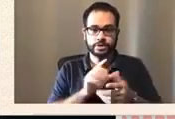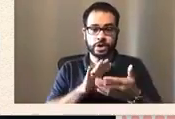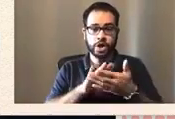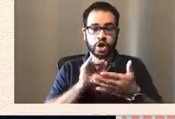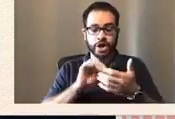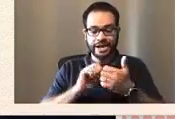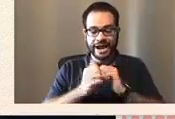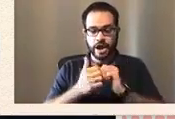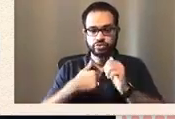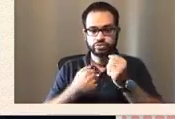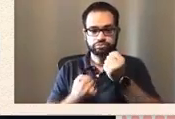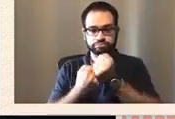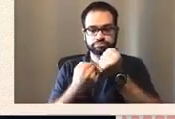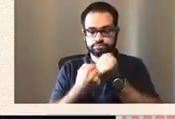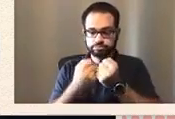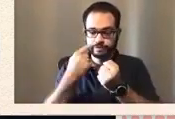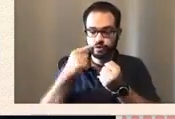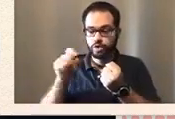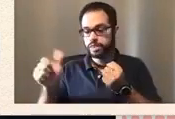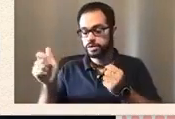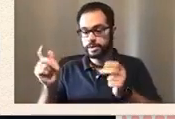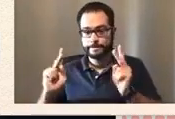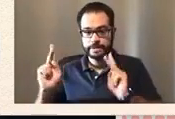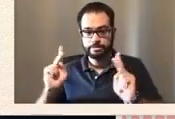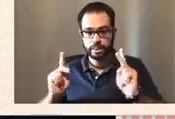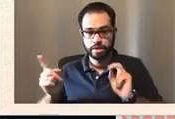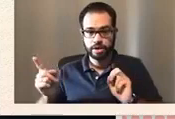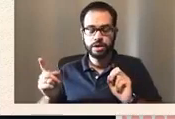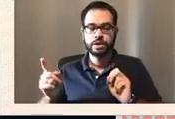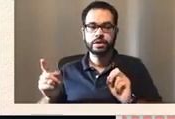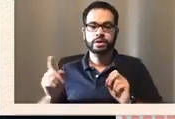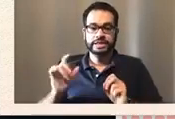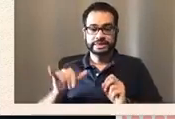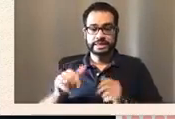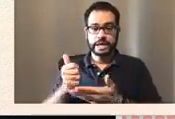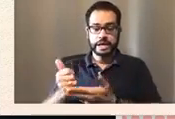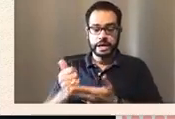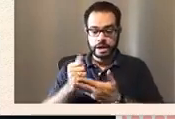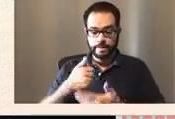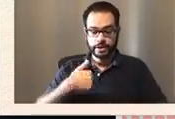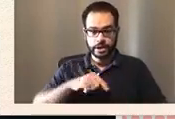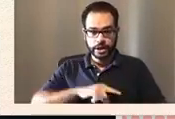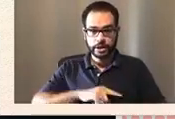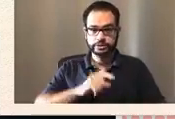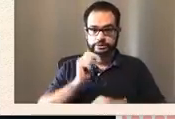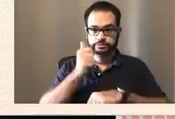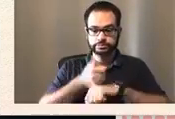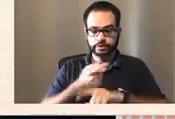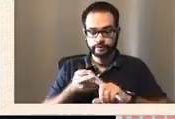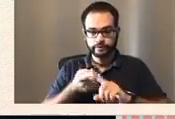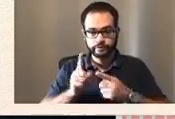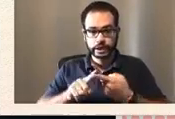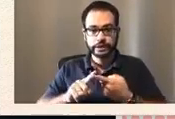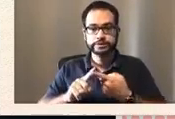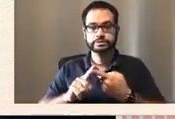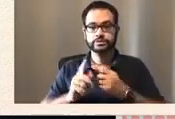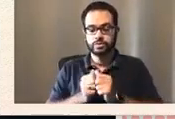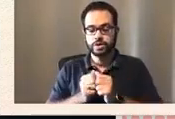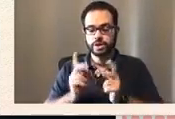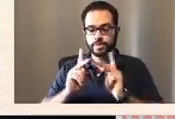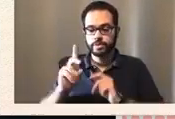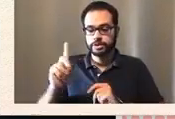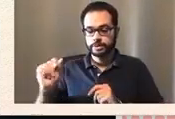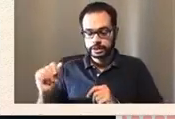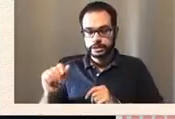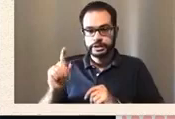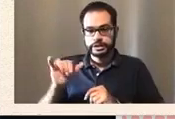people not only does it help us make friends with people with disabilities, it also can help us